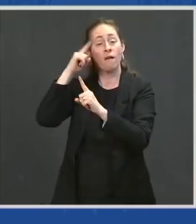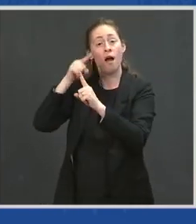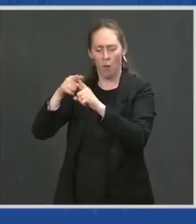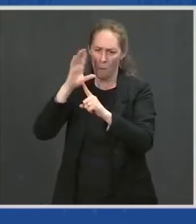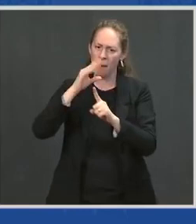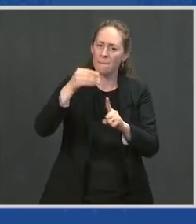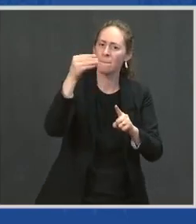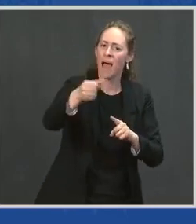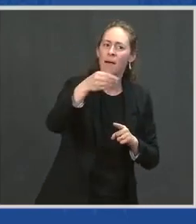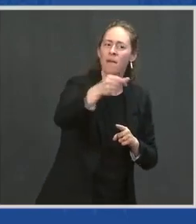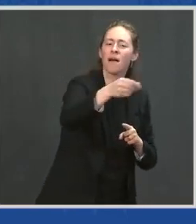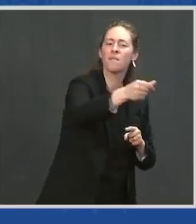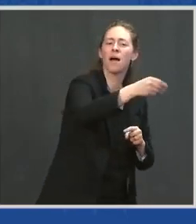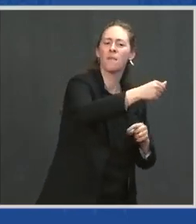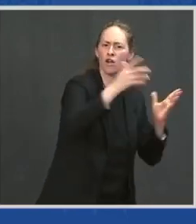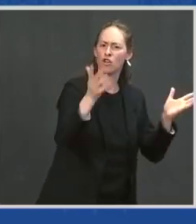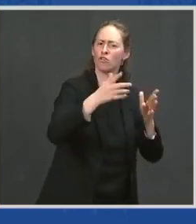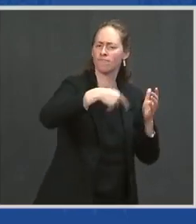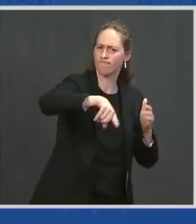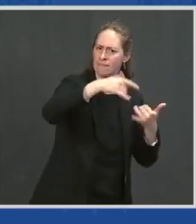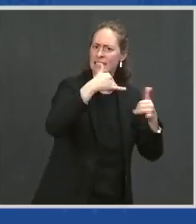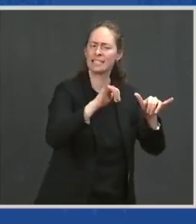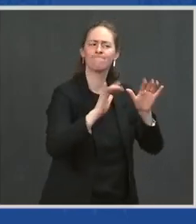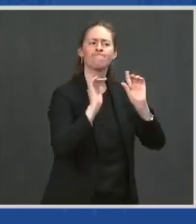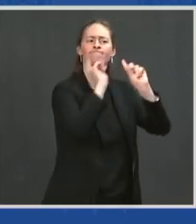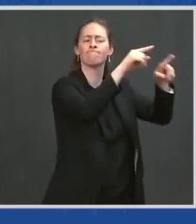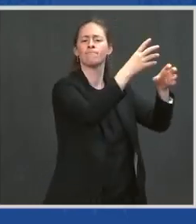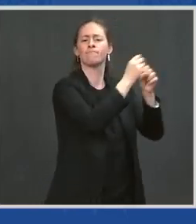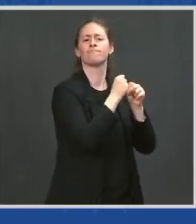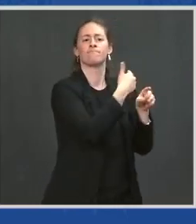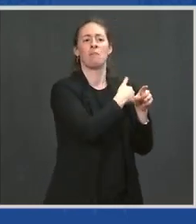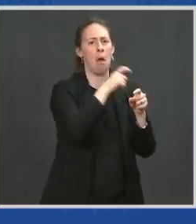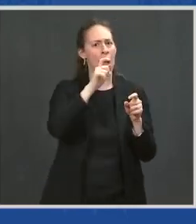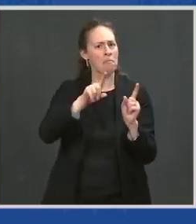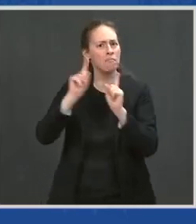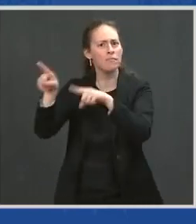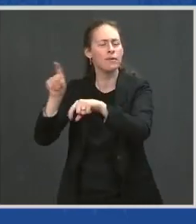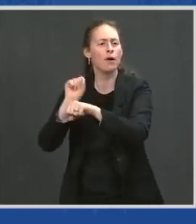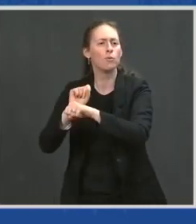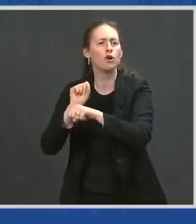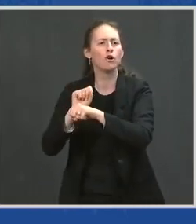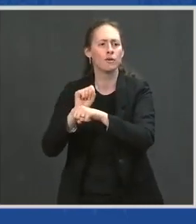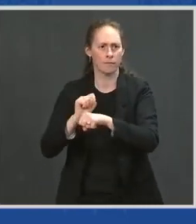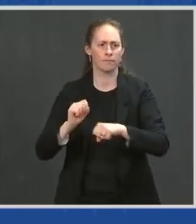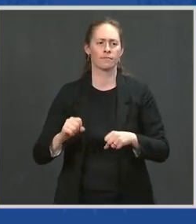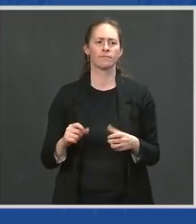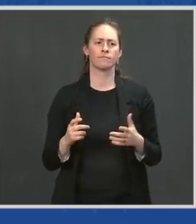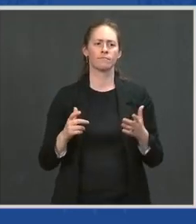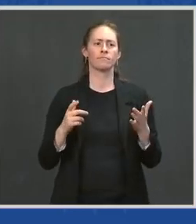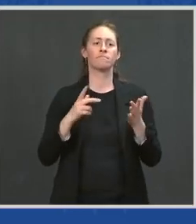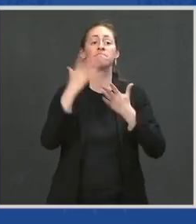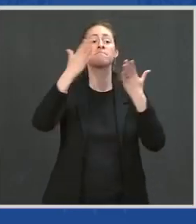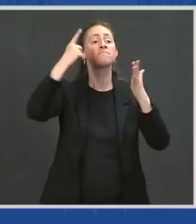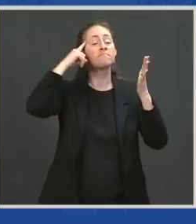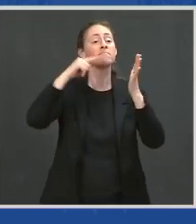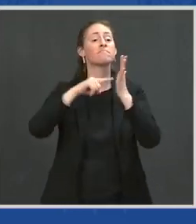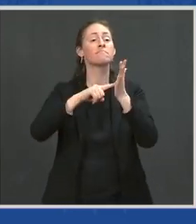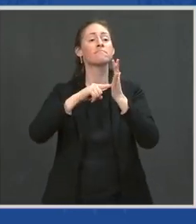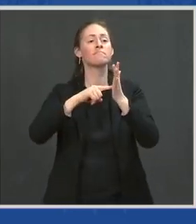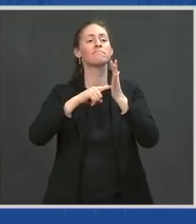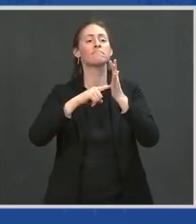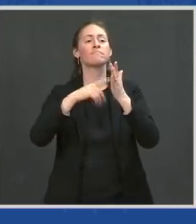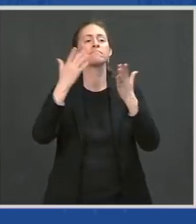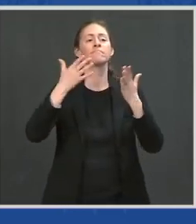receptionist, the salon, they may be going to a saloon, I don't know, but when they leave the